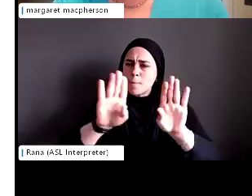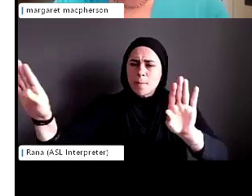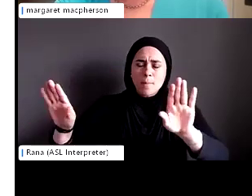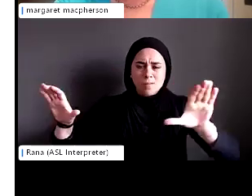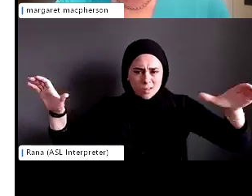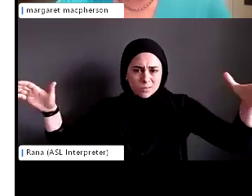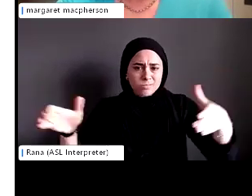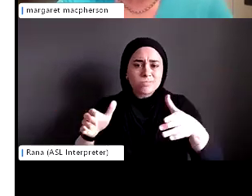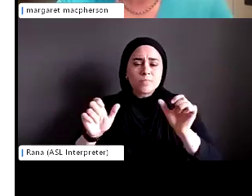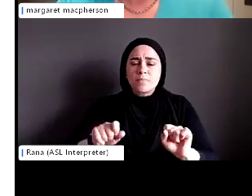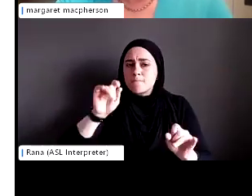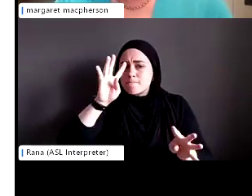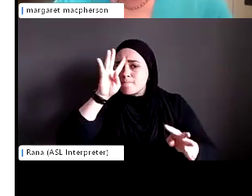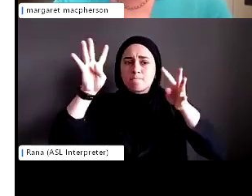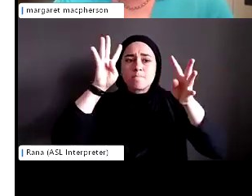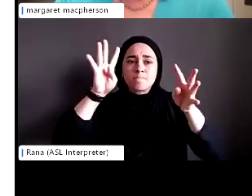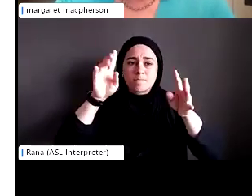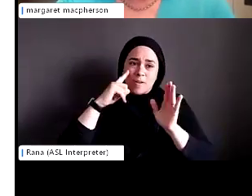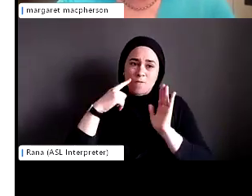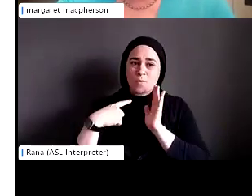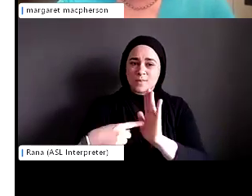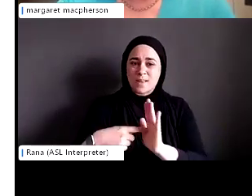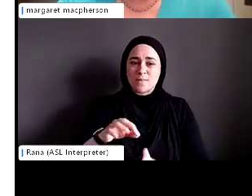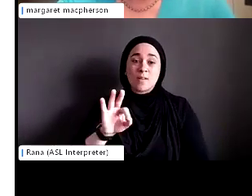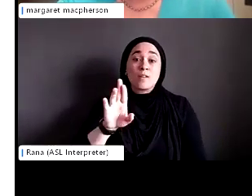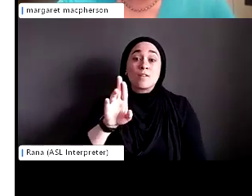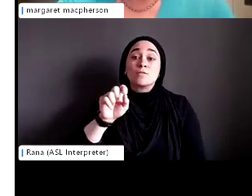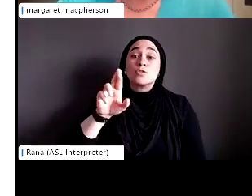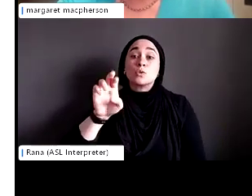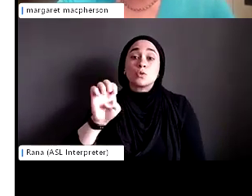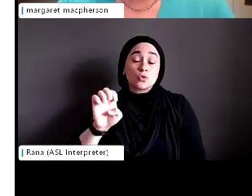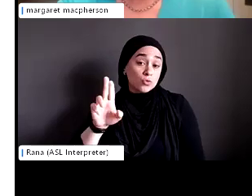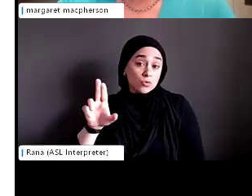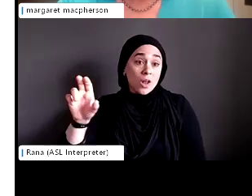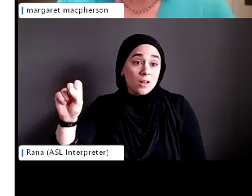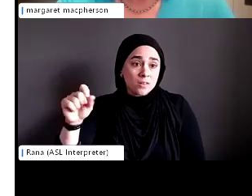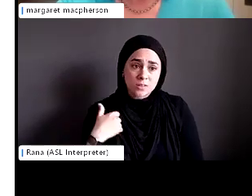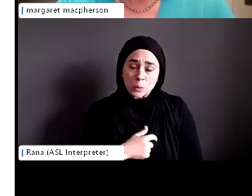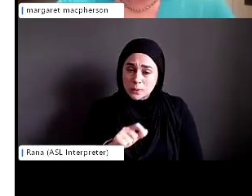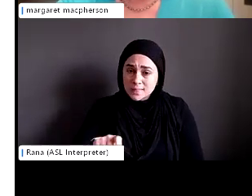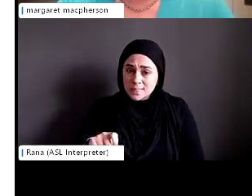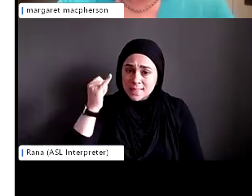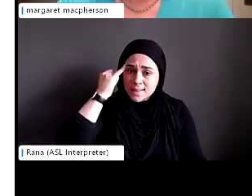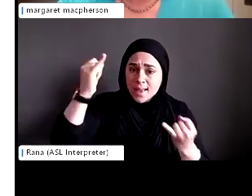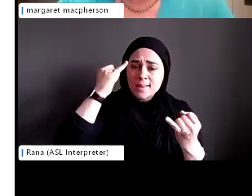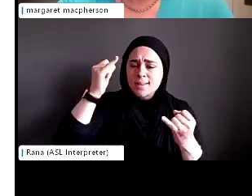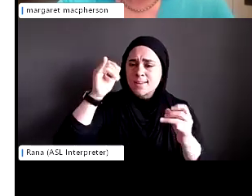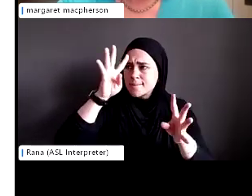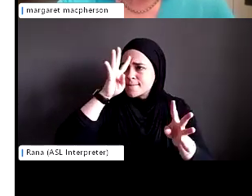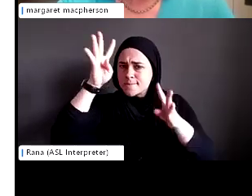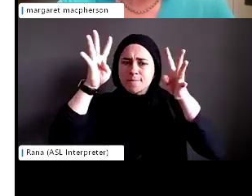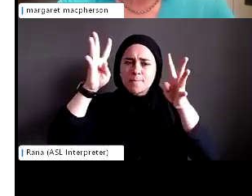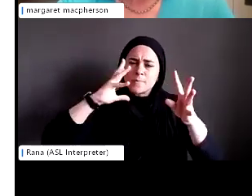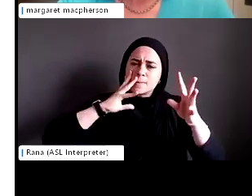with things like Future Us. We need these ideas and innovations and the depth of experience that we have